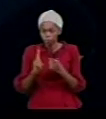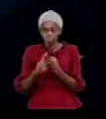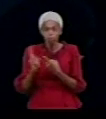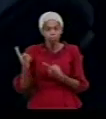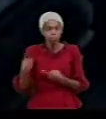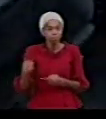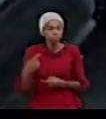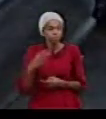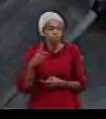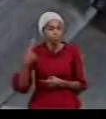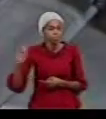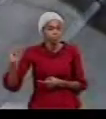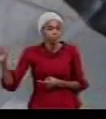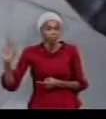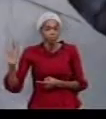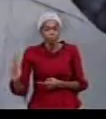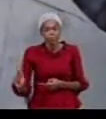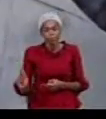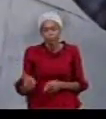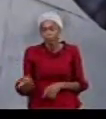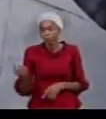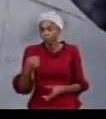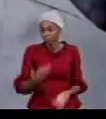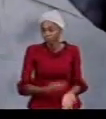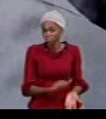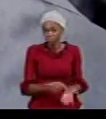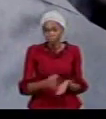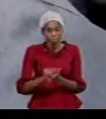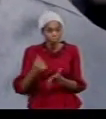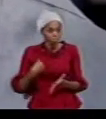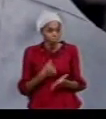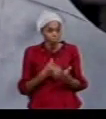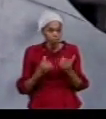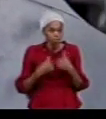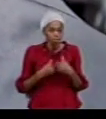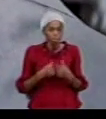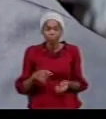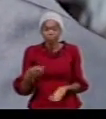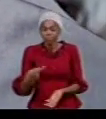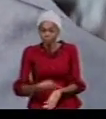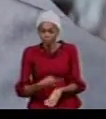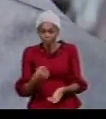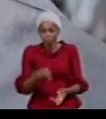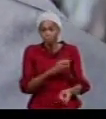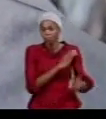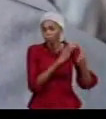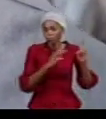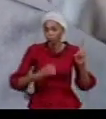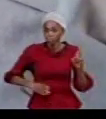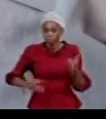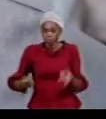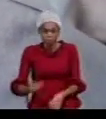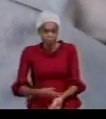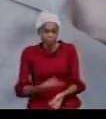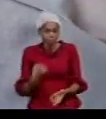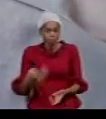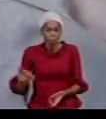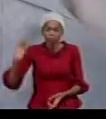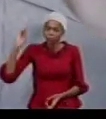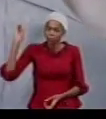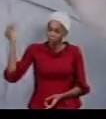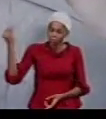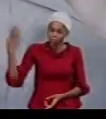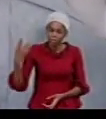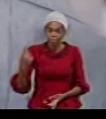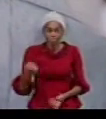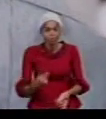also to the Greek. The gospel we have, the gospel of Christ, the gospel of grace,